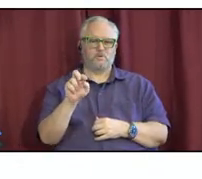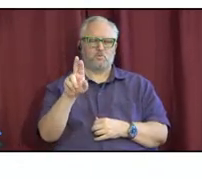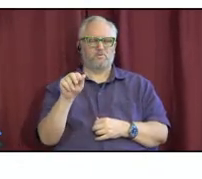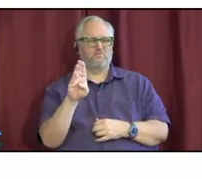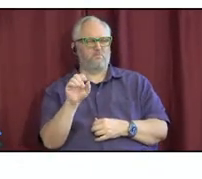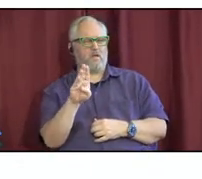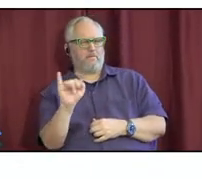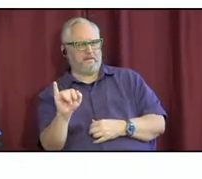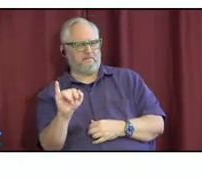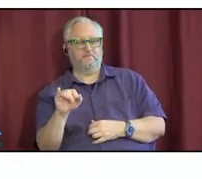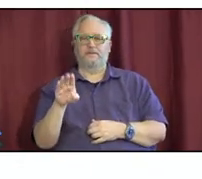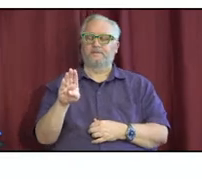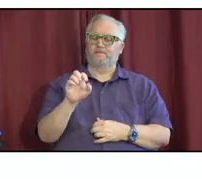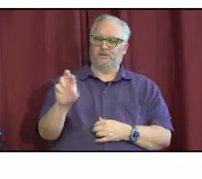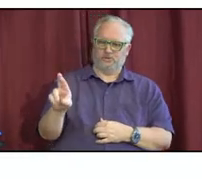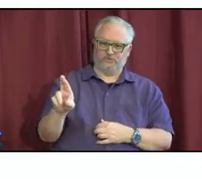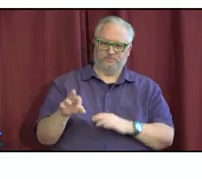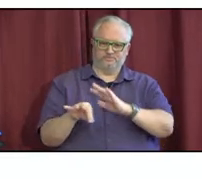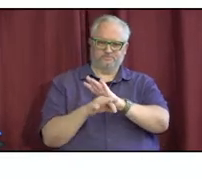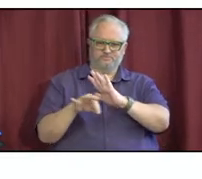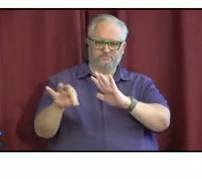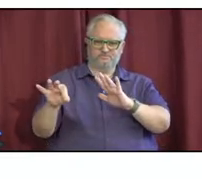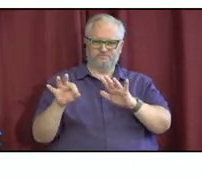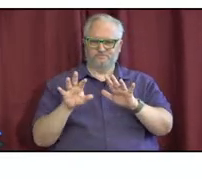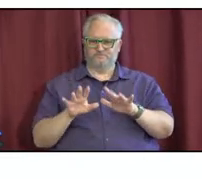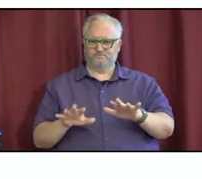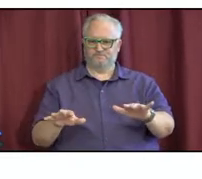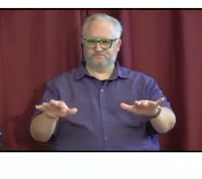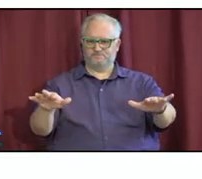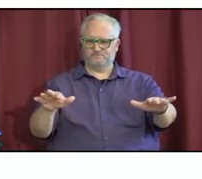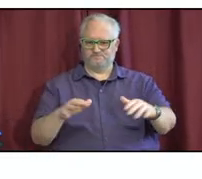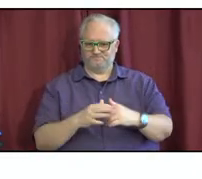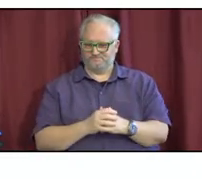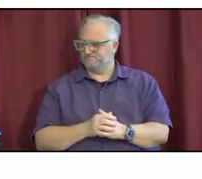Barbara Bobby Beer,